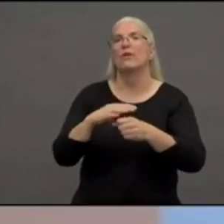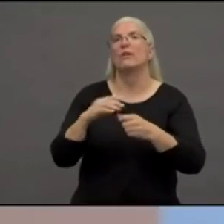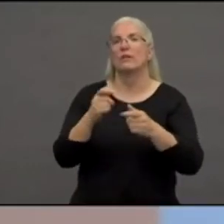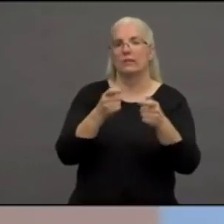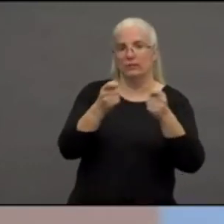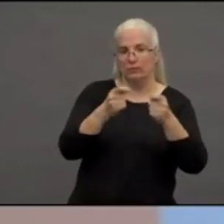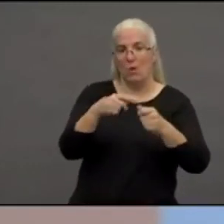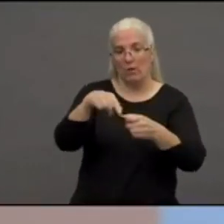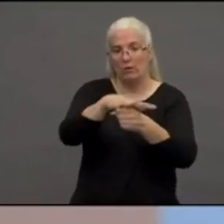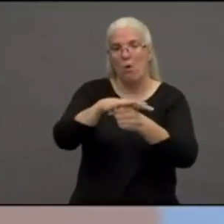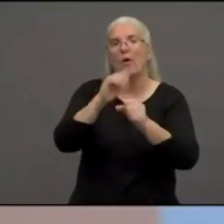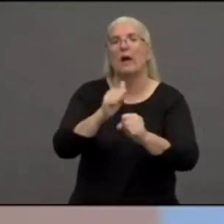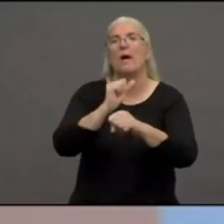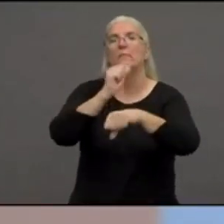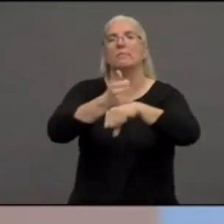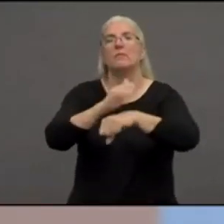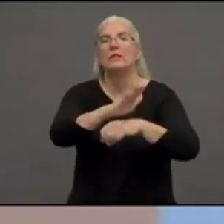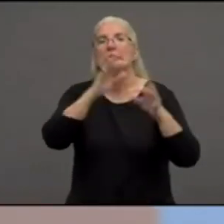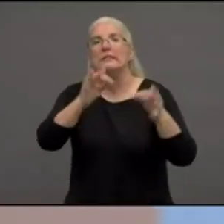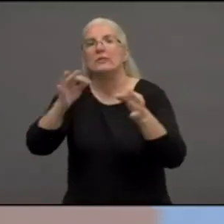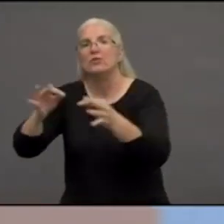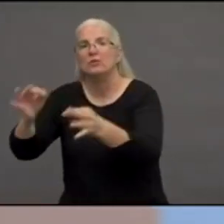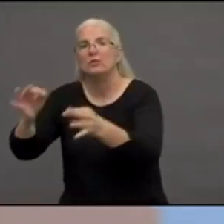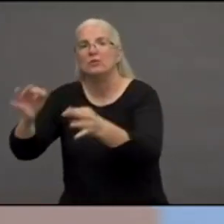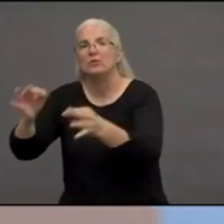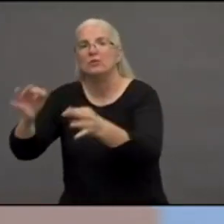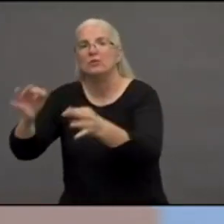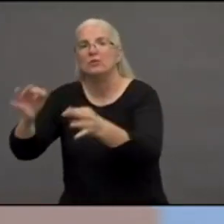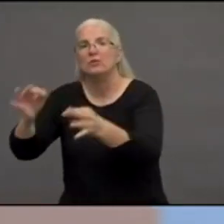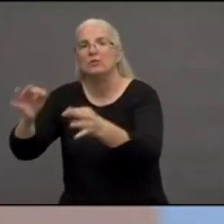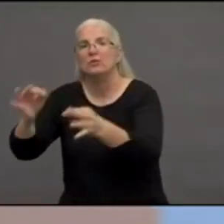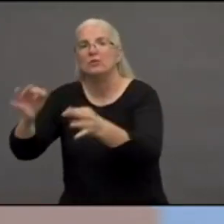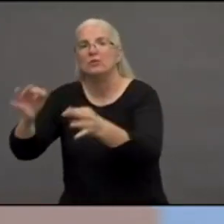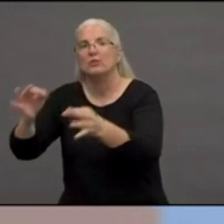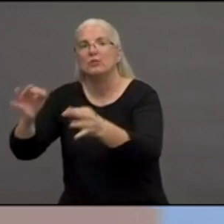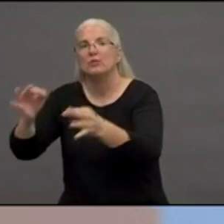based on their own school community in the public school